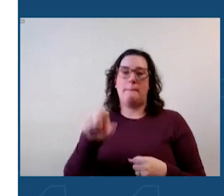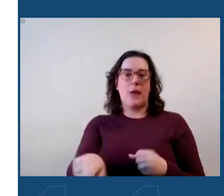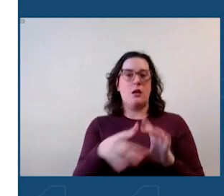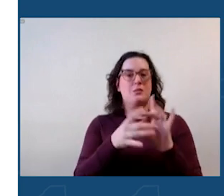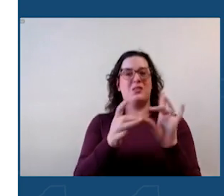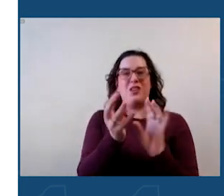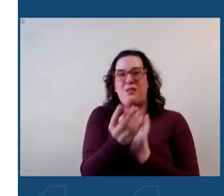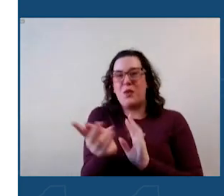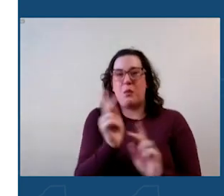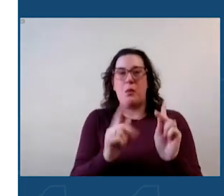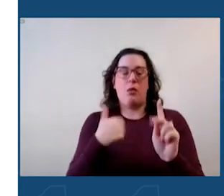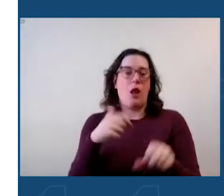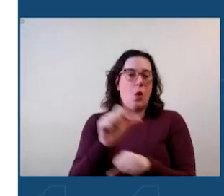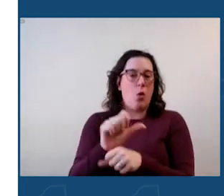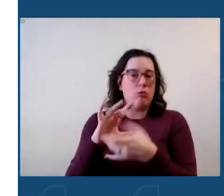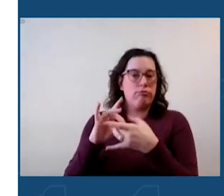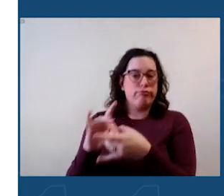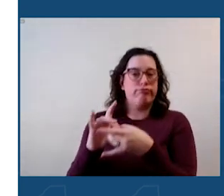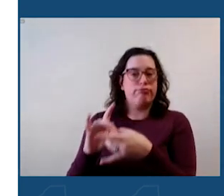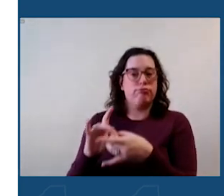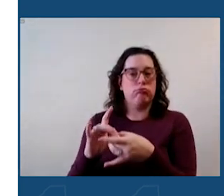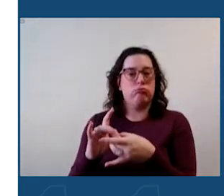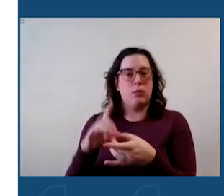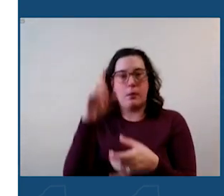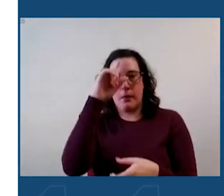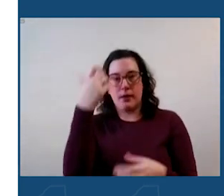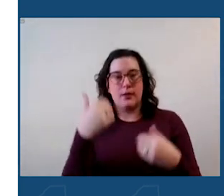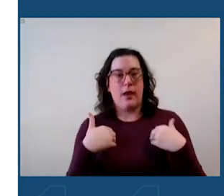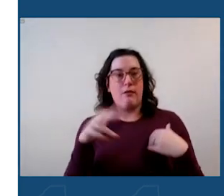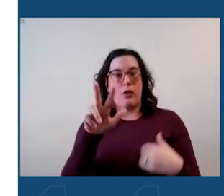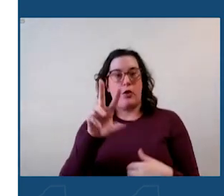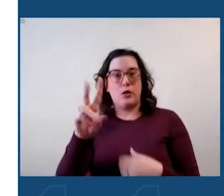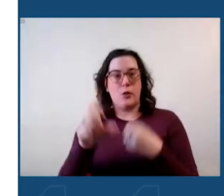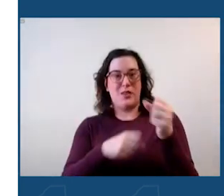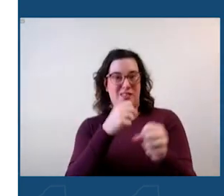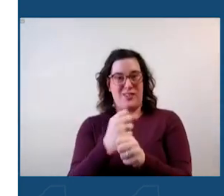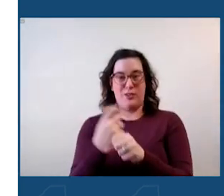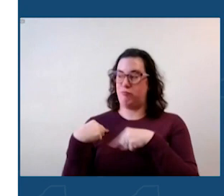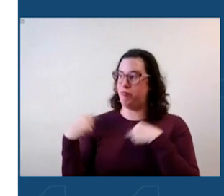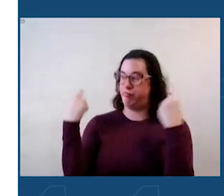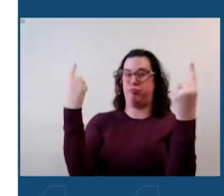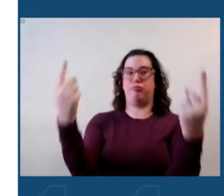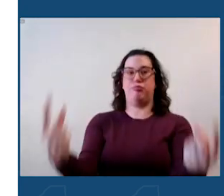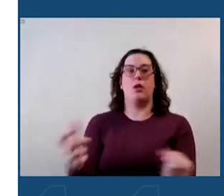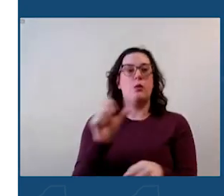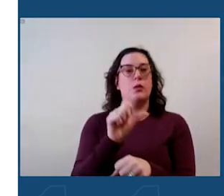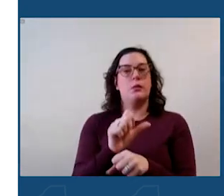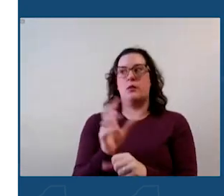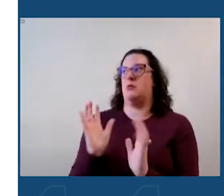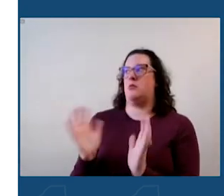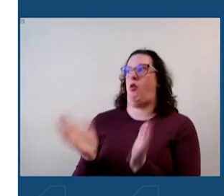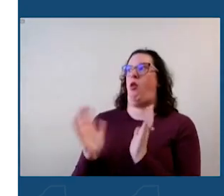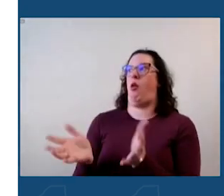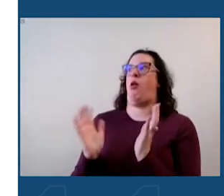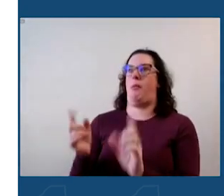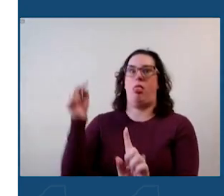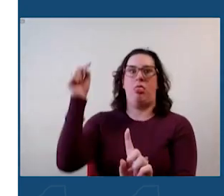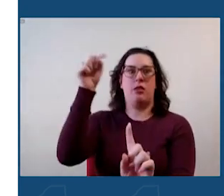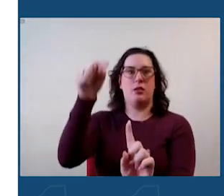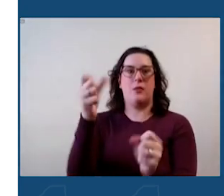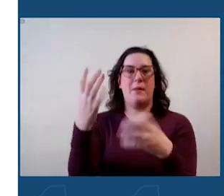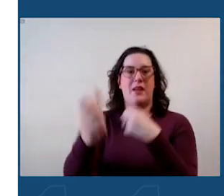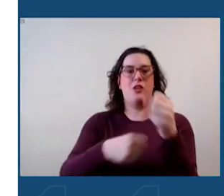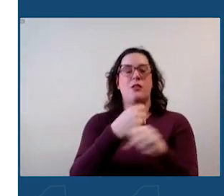that I've worked with, because I have 32 years and I've been here that long, and we've been talking about it forever. Helena Williams,